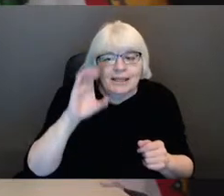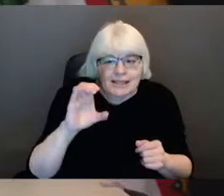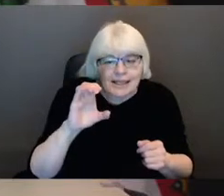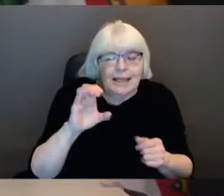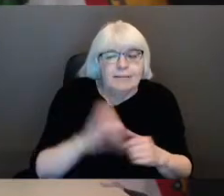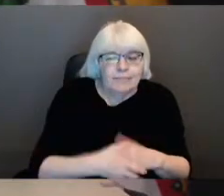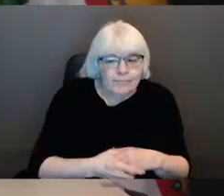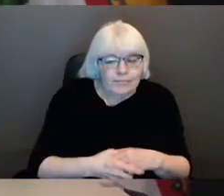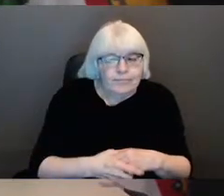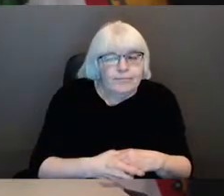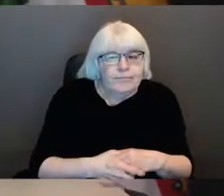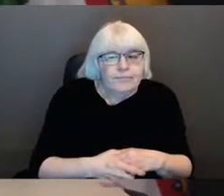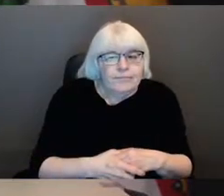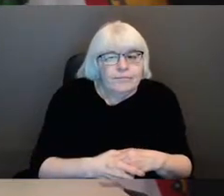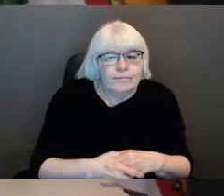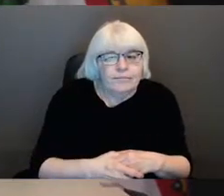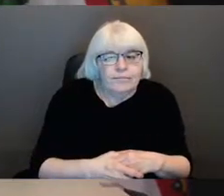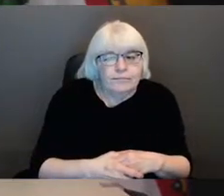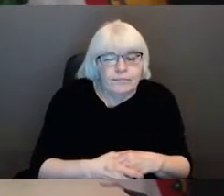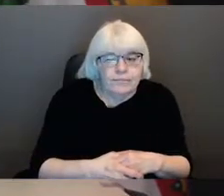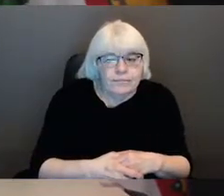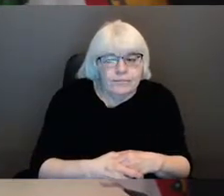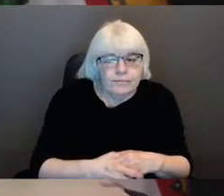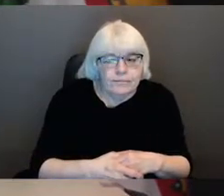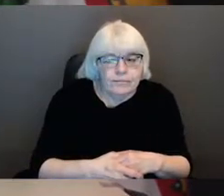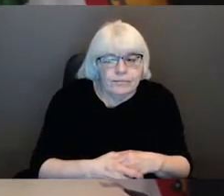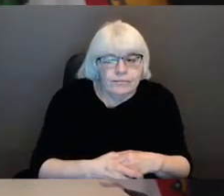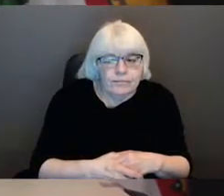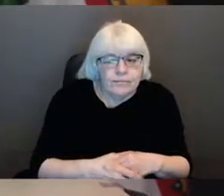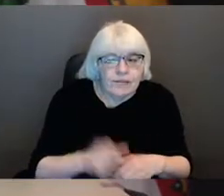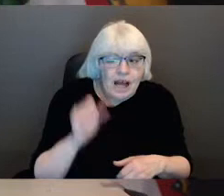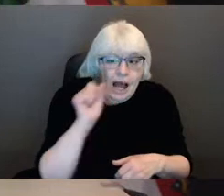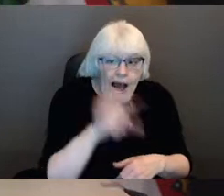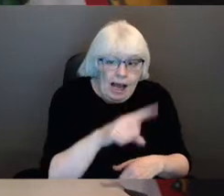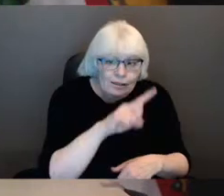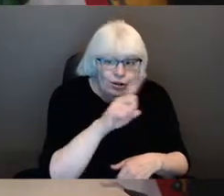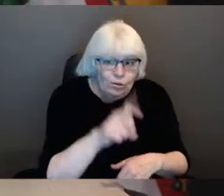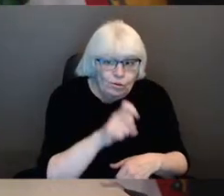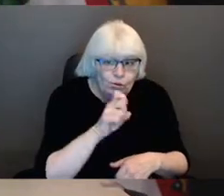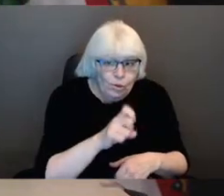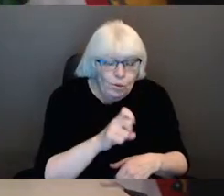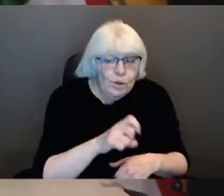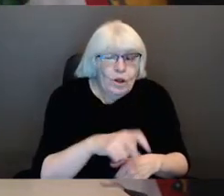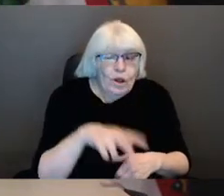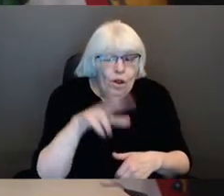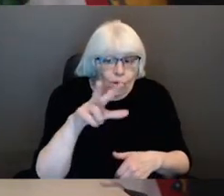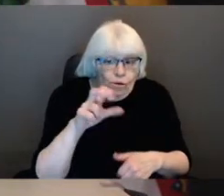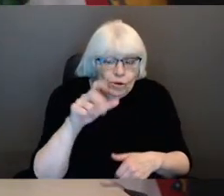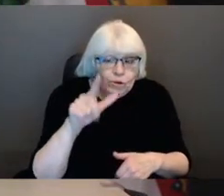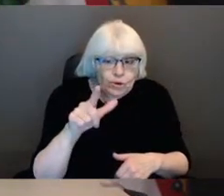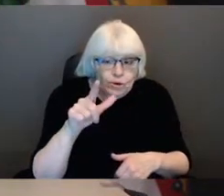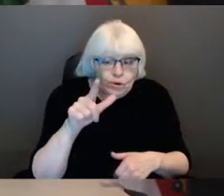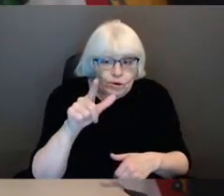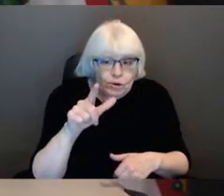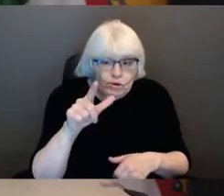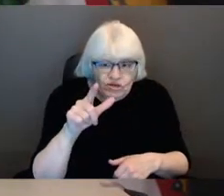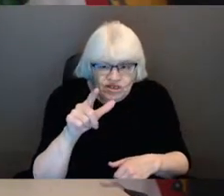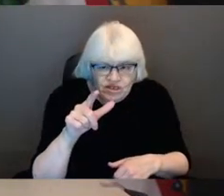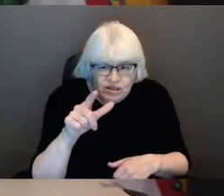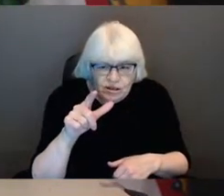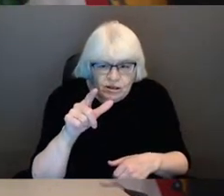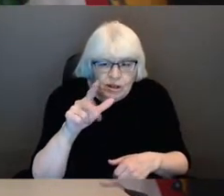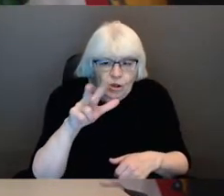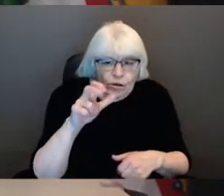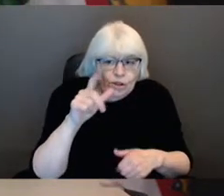in the case counts, I think if I got the numbers correct, 362 versus the average around 250. So we're seeing a bit of an increase today.